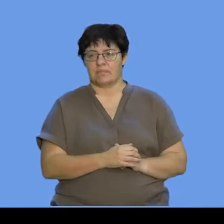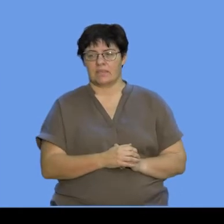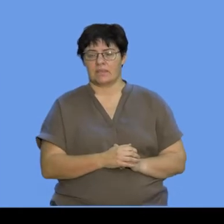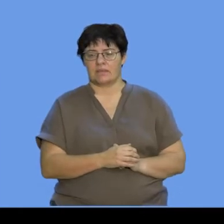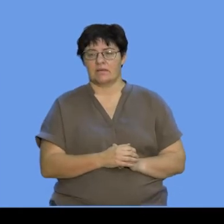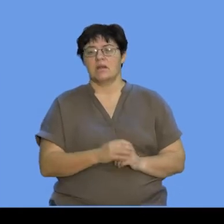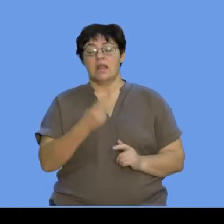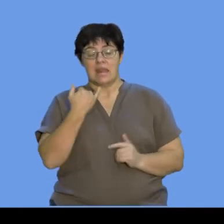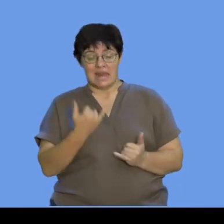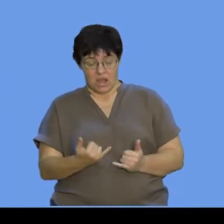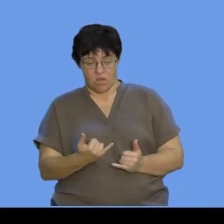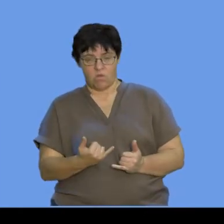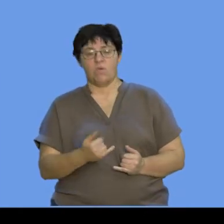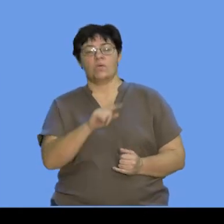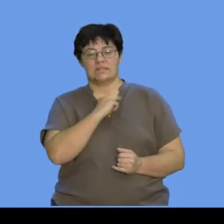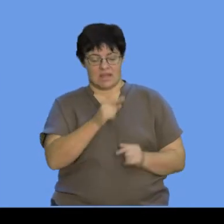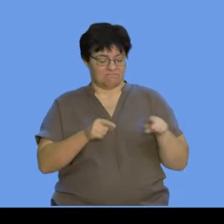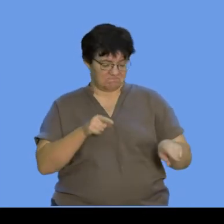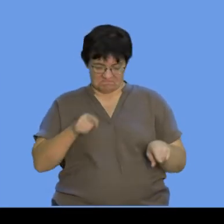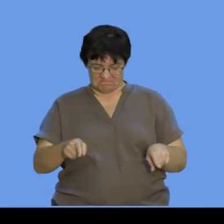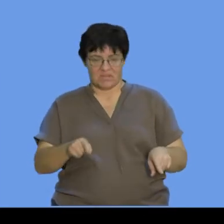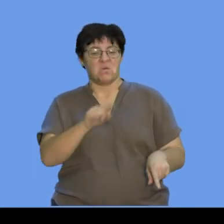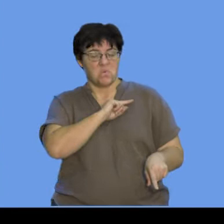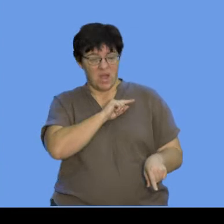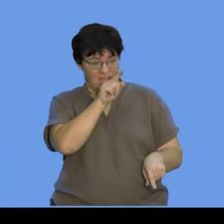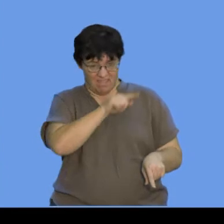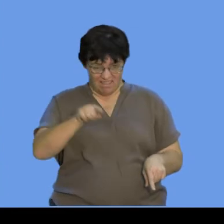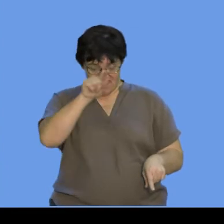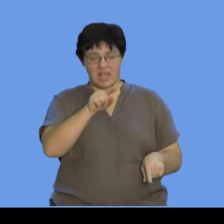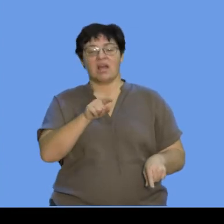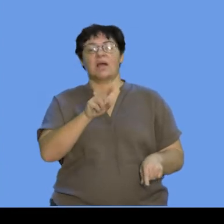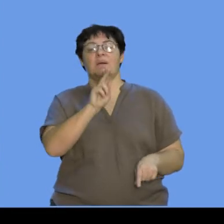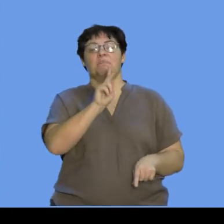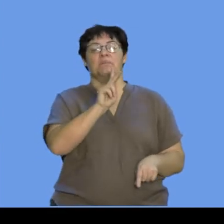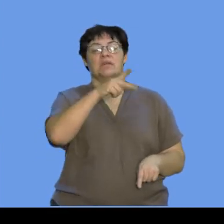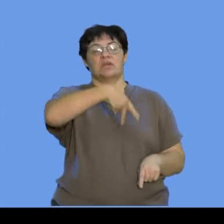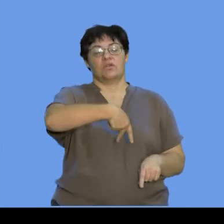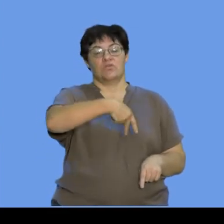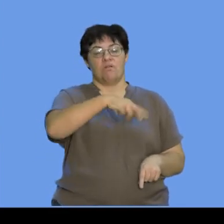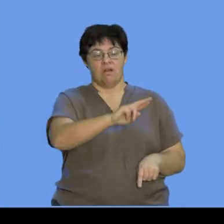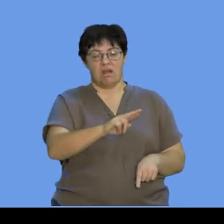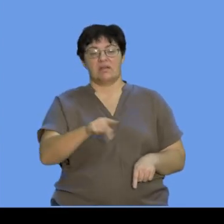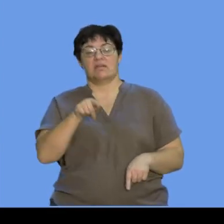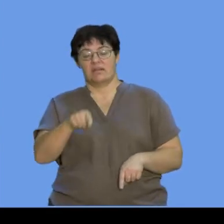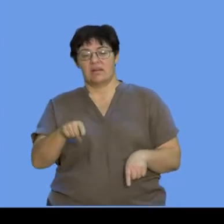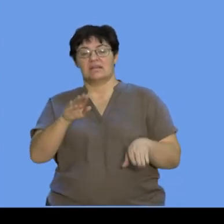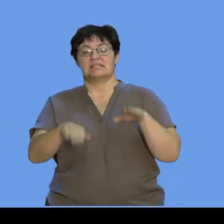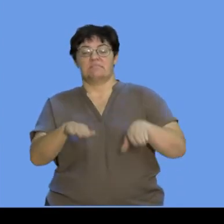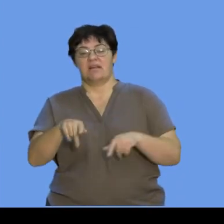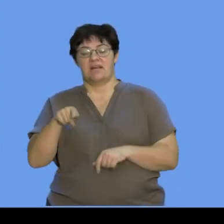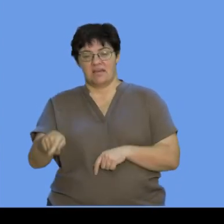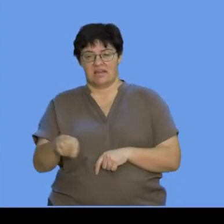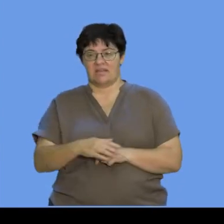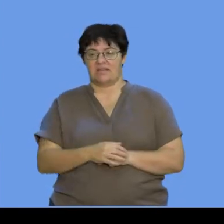Therefore, I can then claim that the two triangles are similar. P, QR is